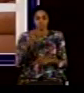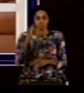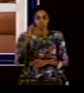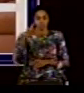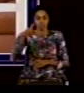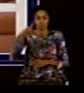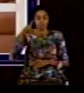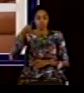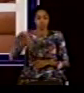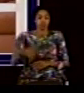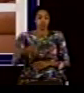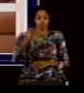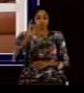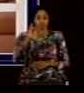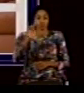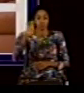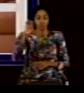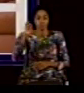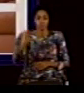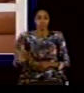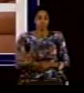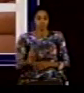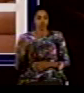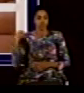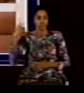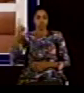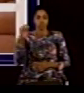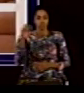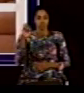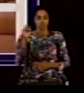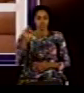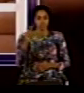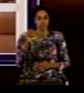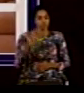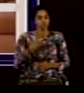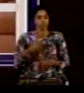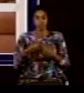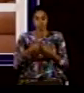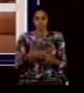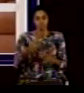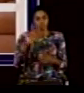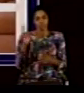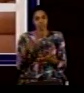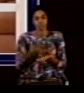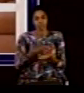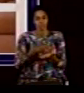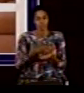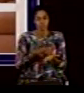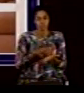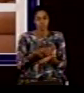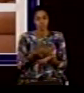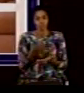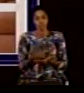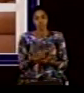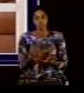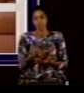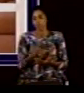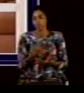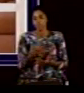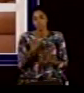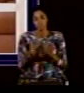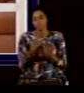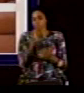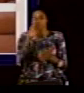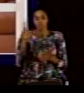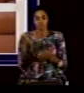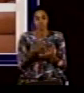been suffering. I've been taking hot water for pouring. If I don't take hot water for pouring, that means I will not be able to eat. I will not even be able